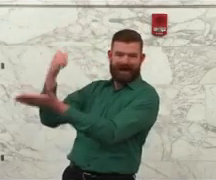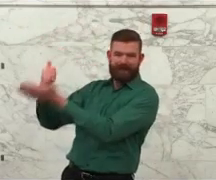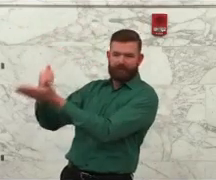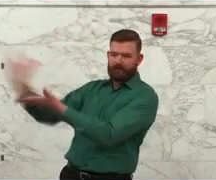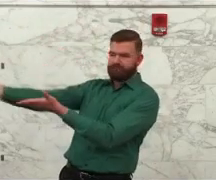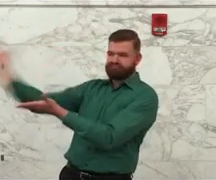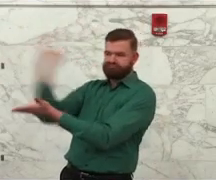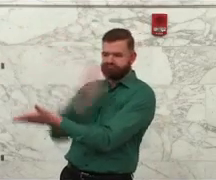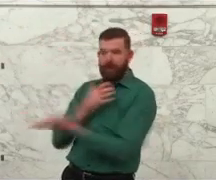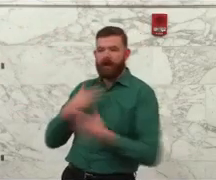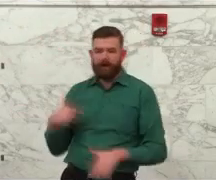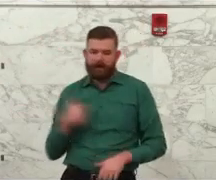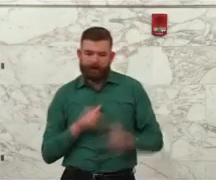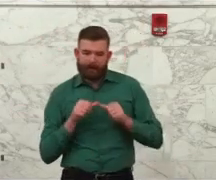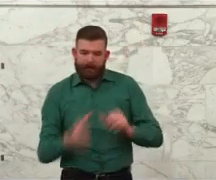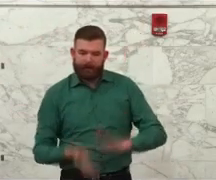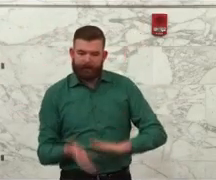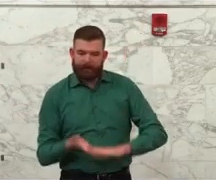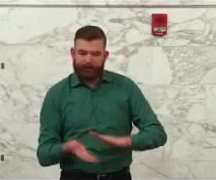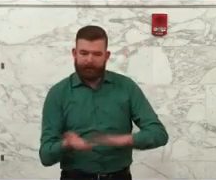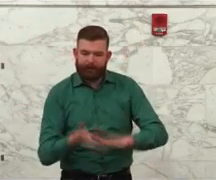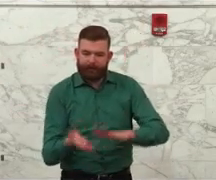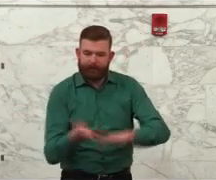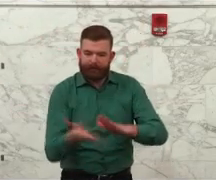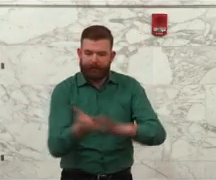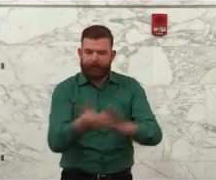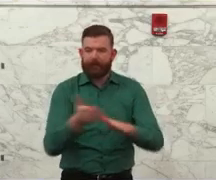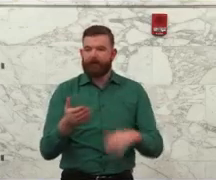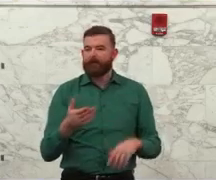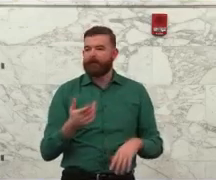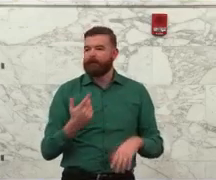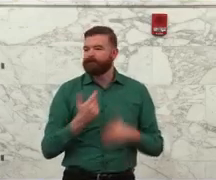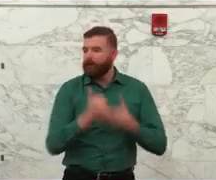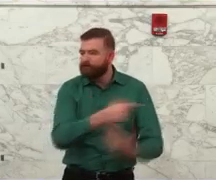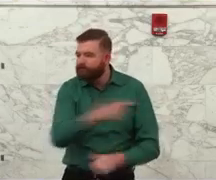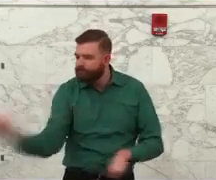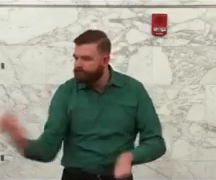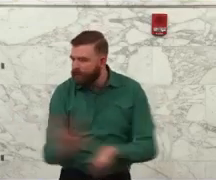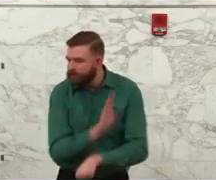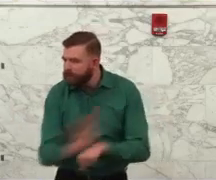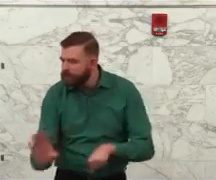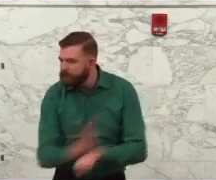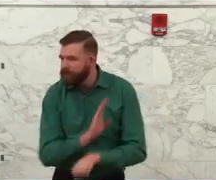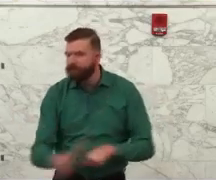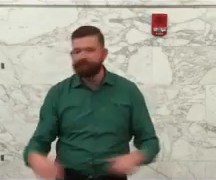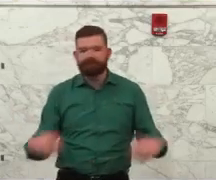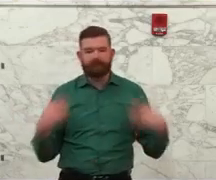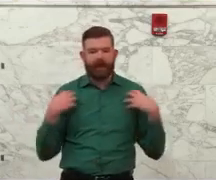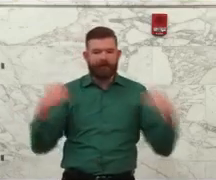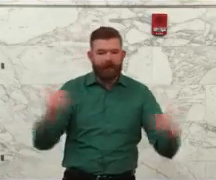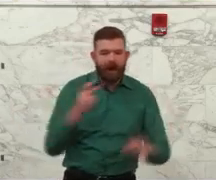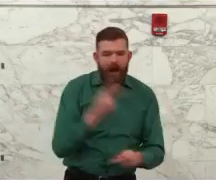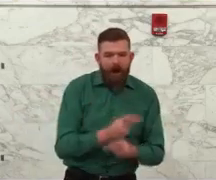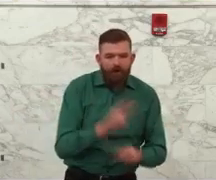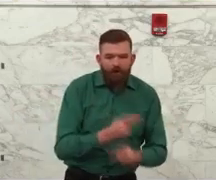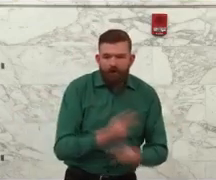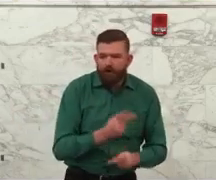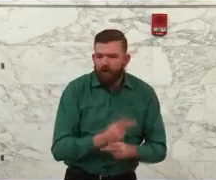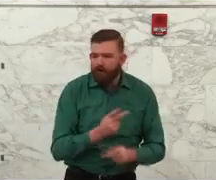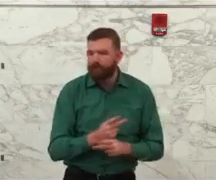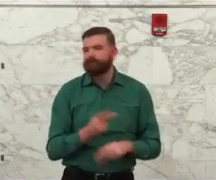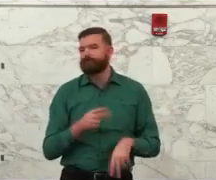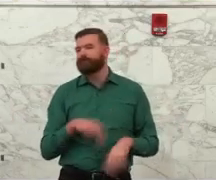continue to work with those workers, those employers, to have the healthcare response, to have the offices